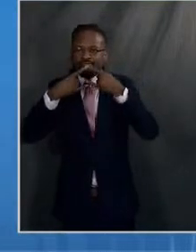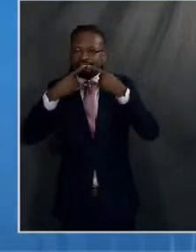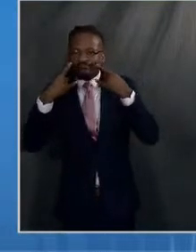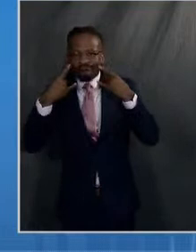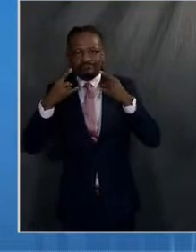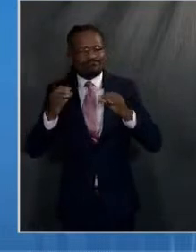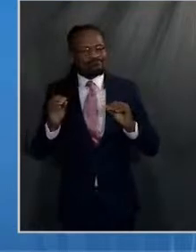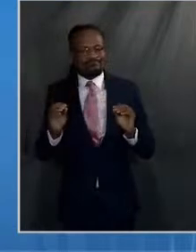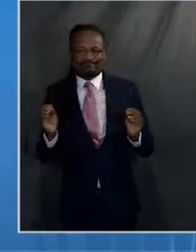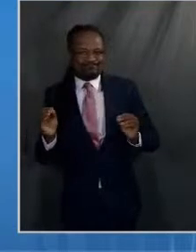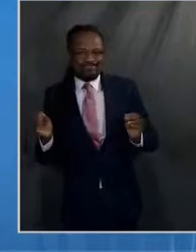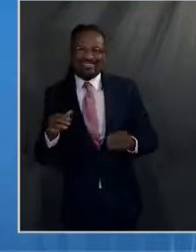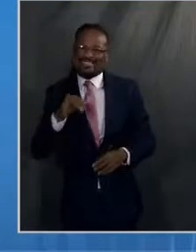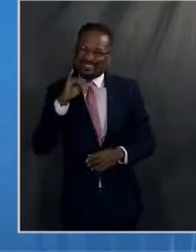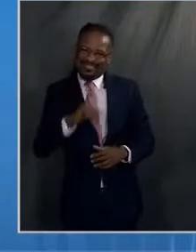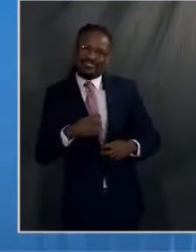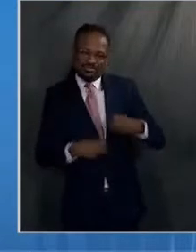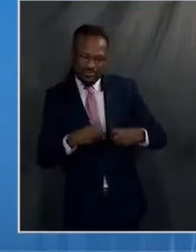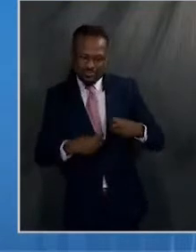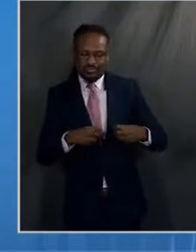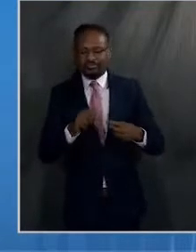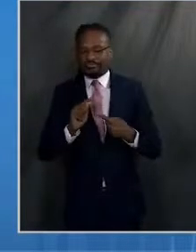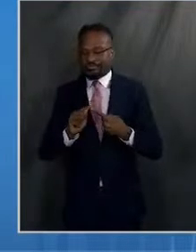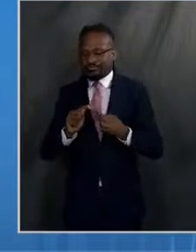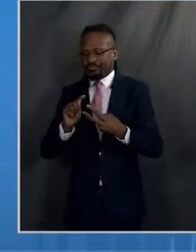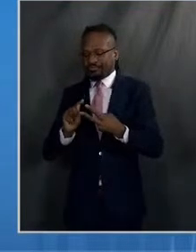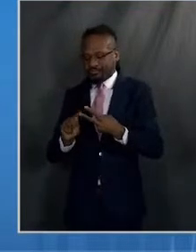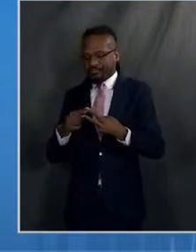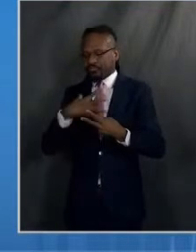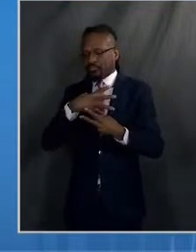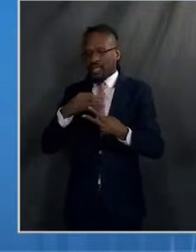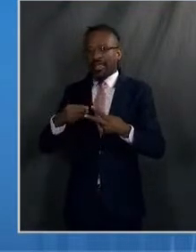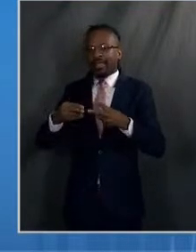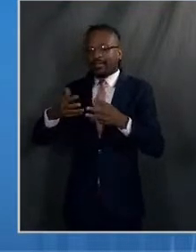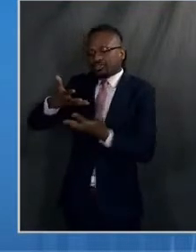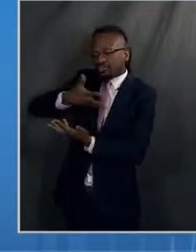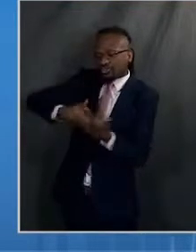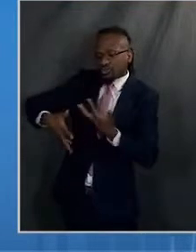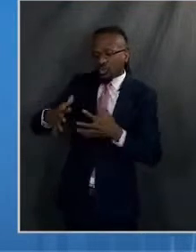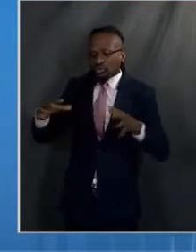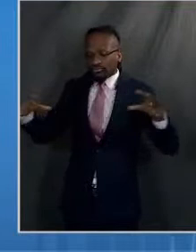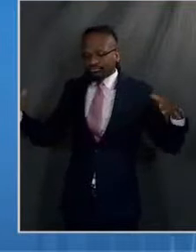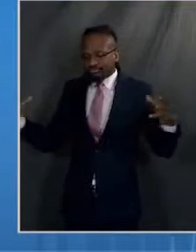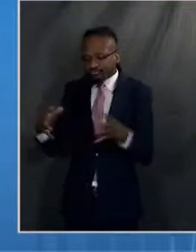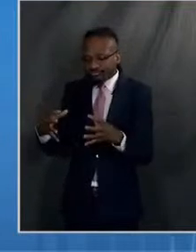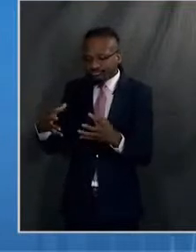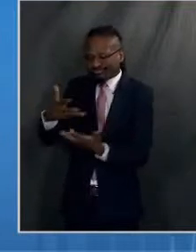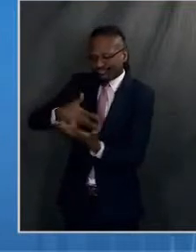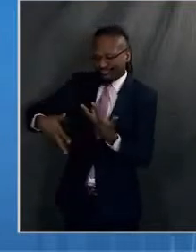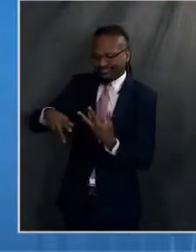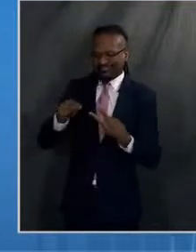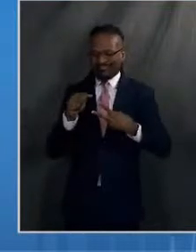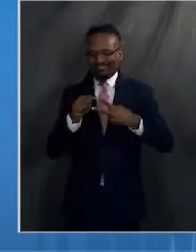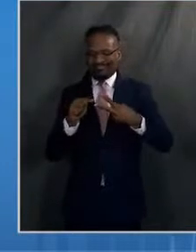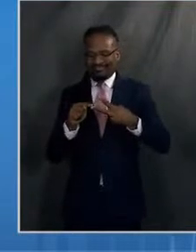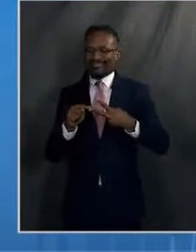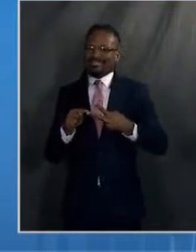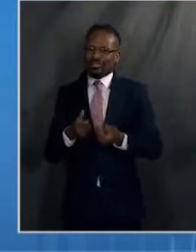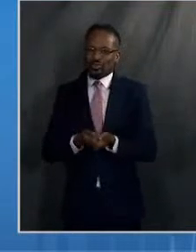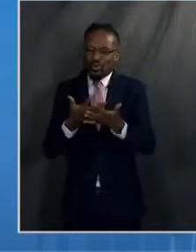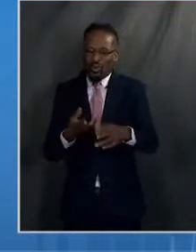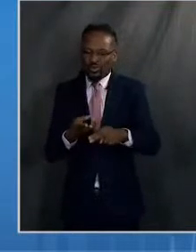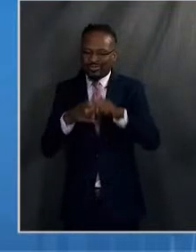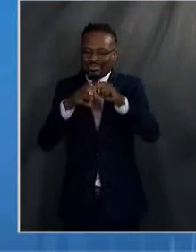in in-person social gatherings have contributed to the variant spread. We must take prevention